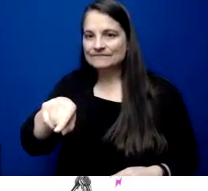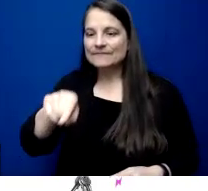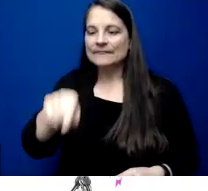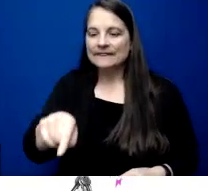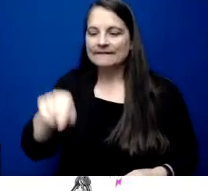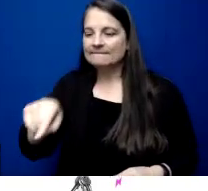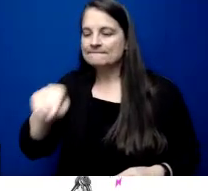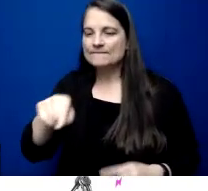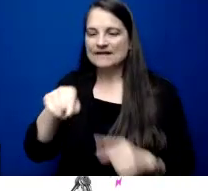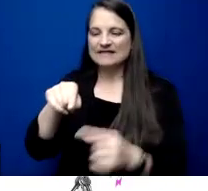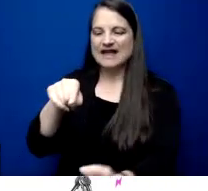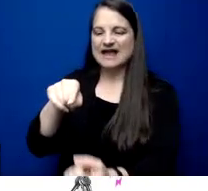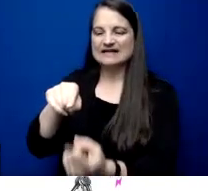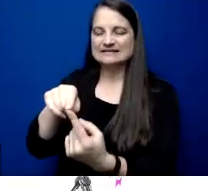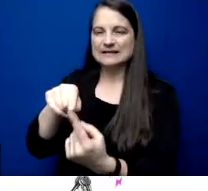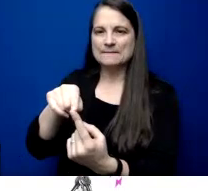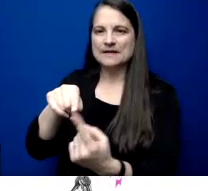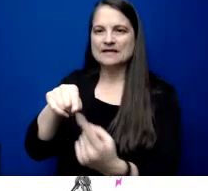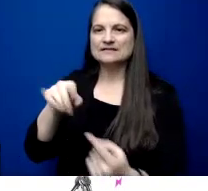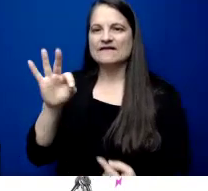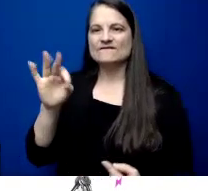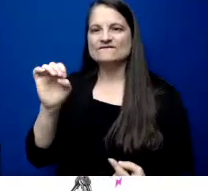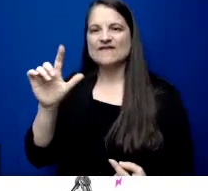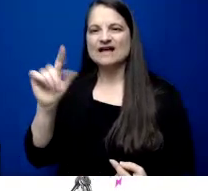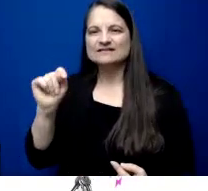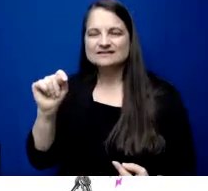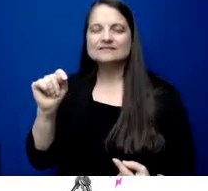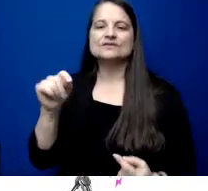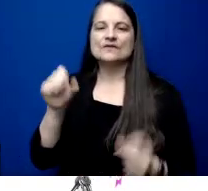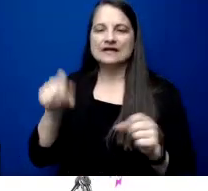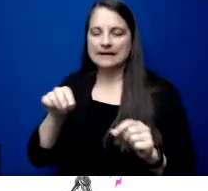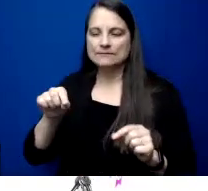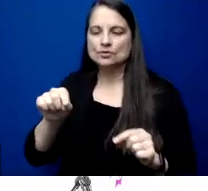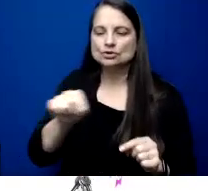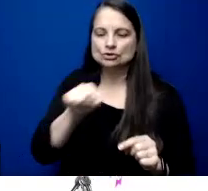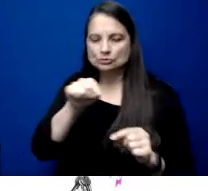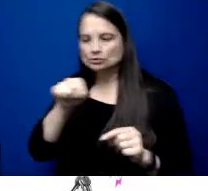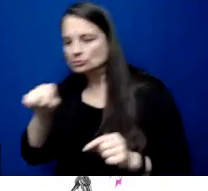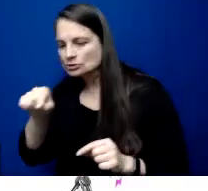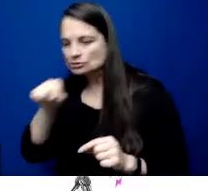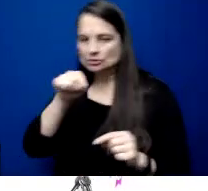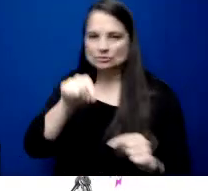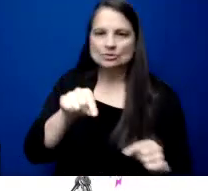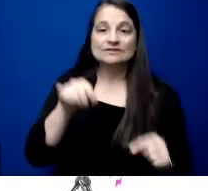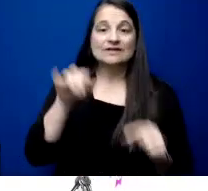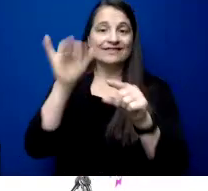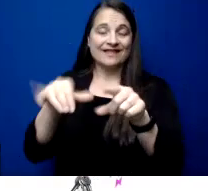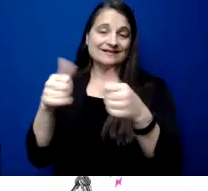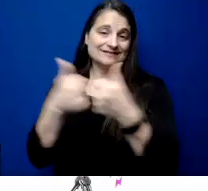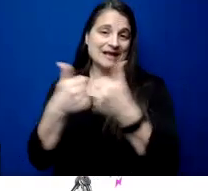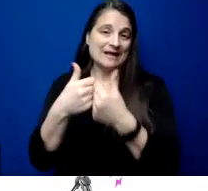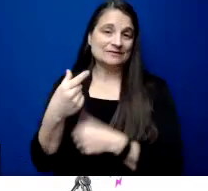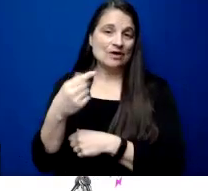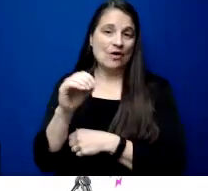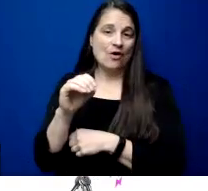like, felt end so that they can slide game pieces around the board. And they're playing a game of Othello, which I haven't played